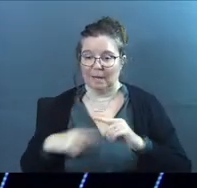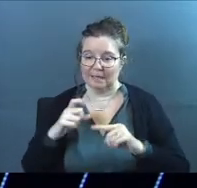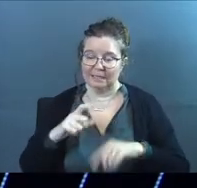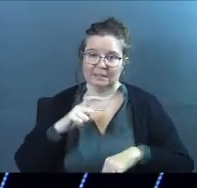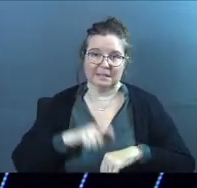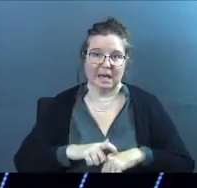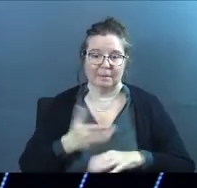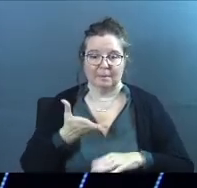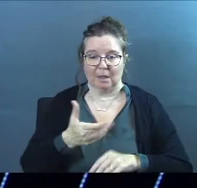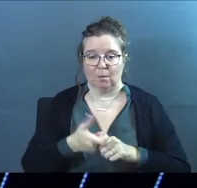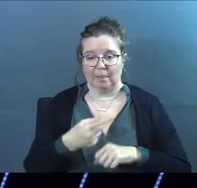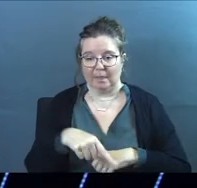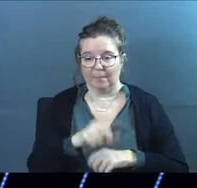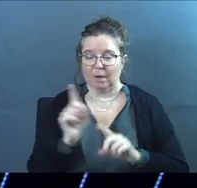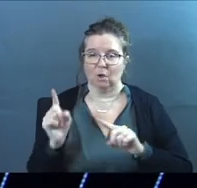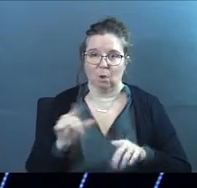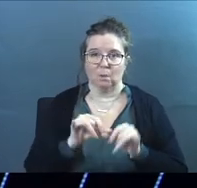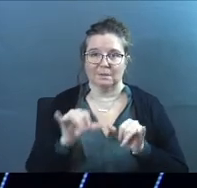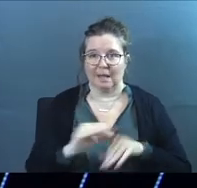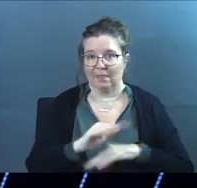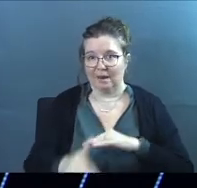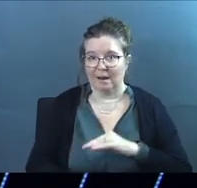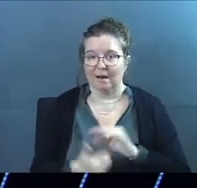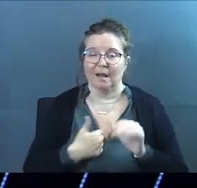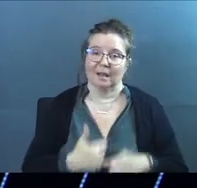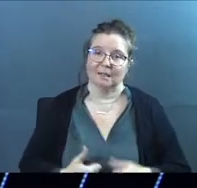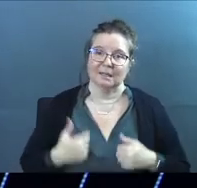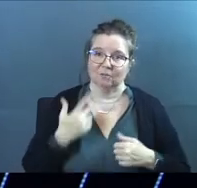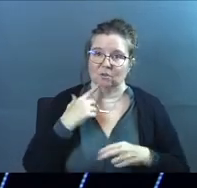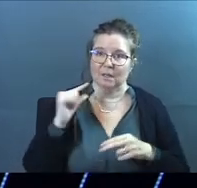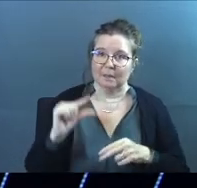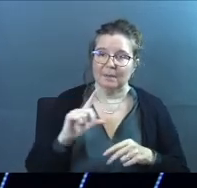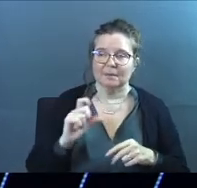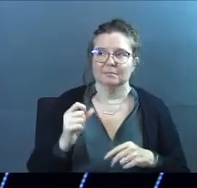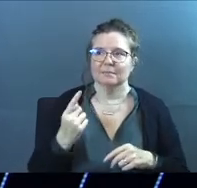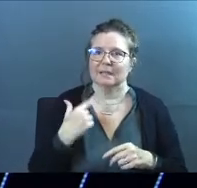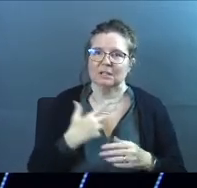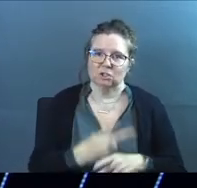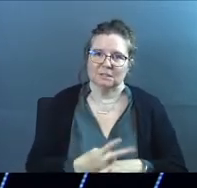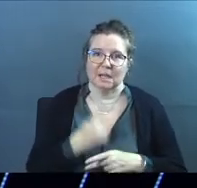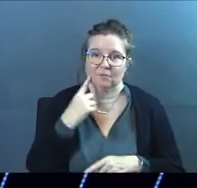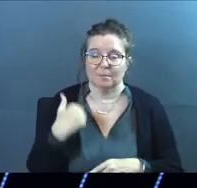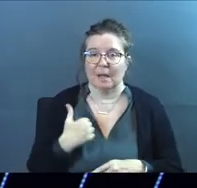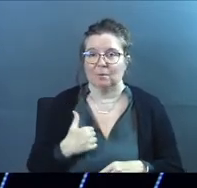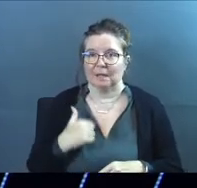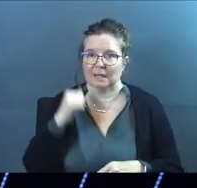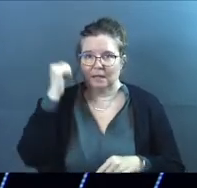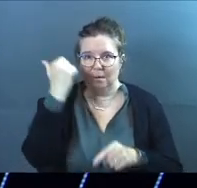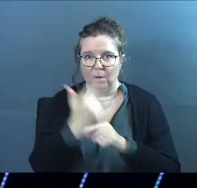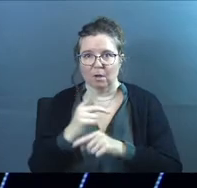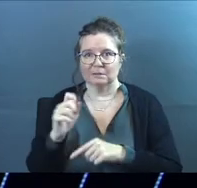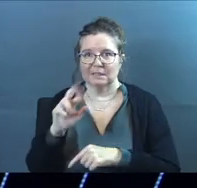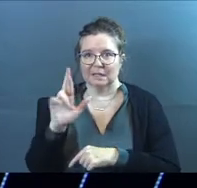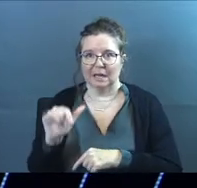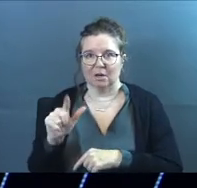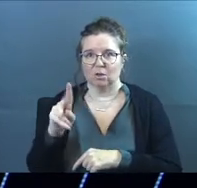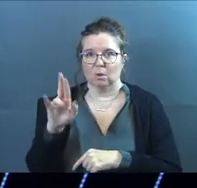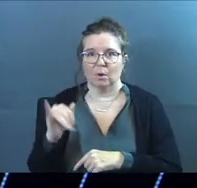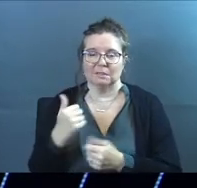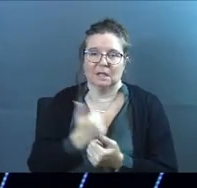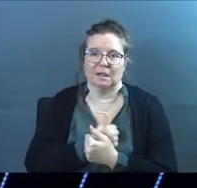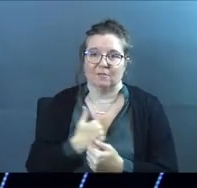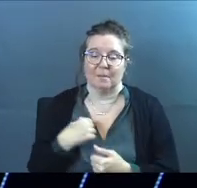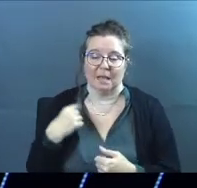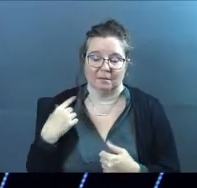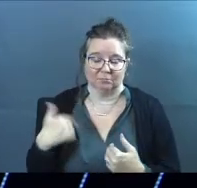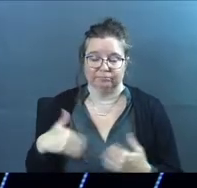I needed time to be there with them, I could go stay the night. I got to live with them for a little bit. They just, they cared for me. I was like a little brother to Kerry and Lori, and they just loved